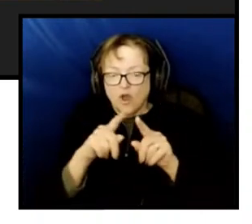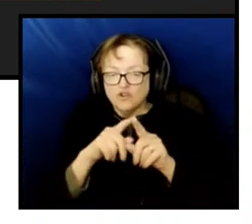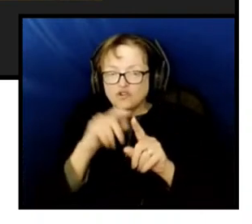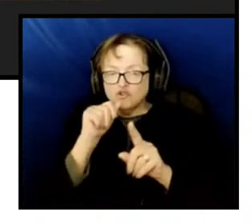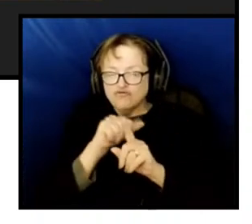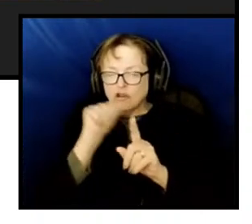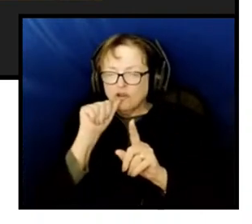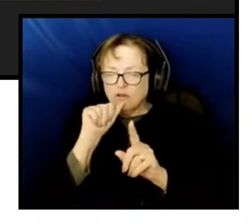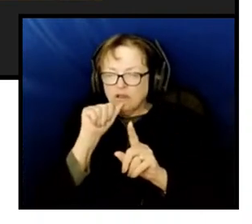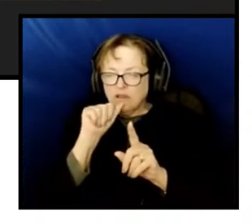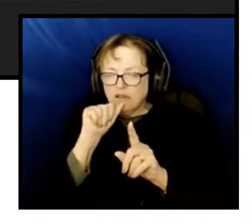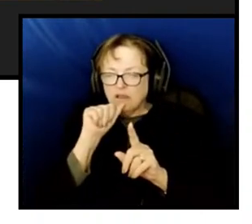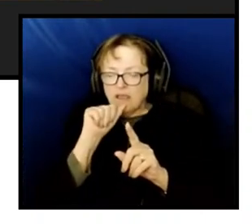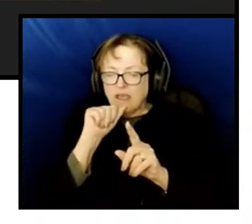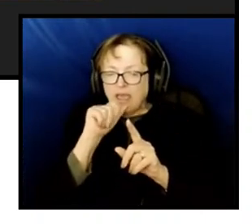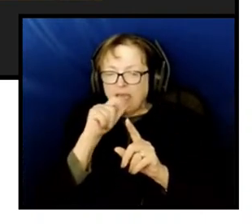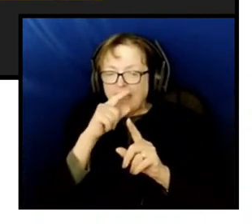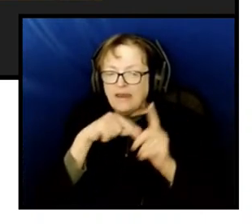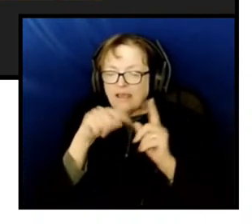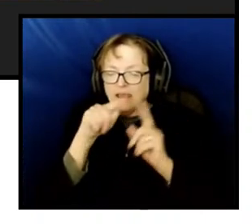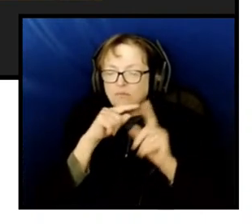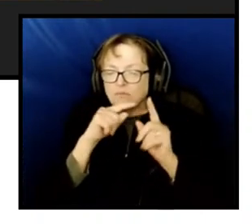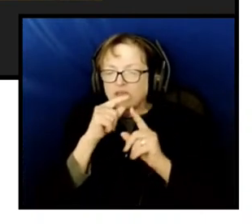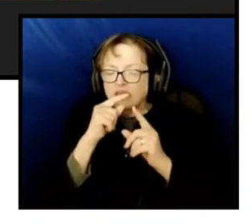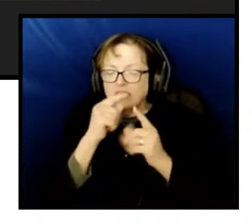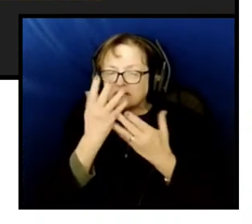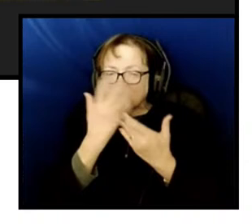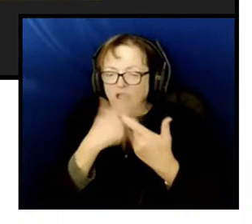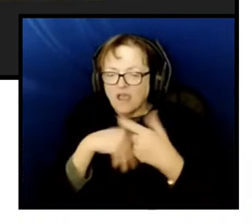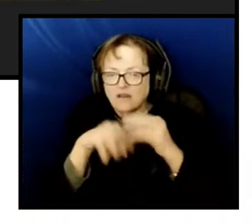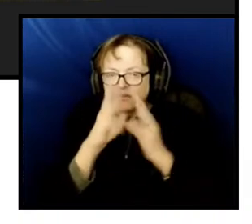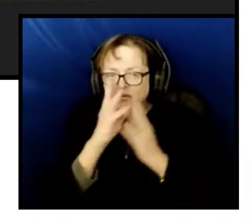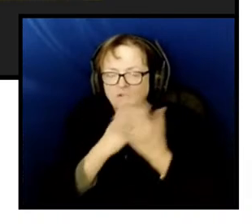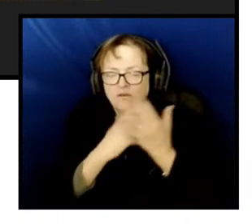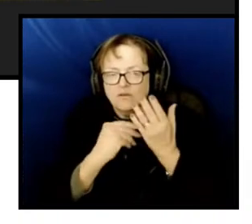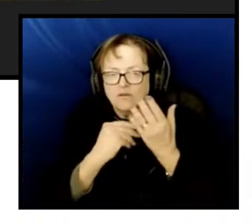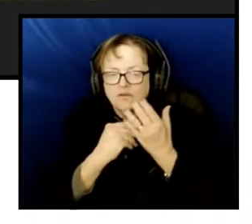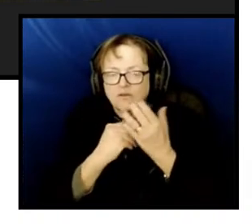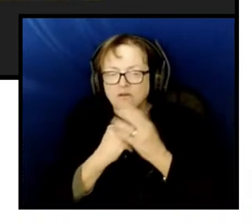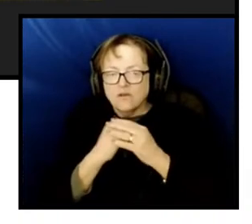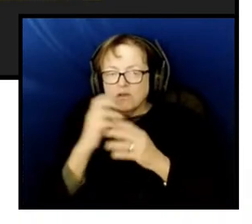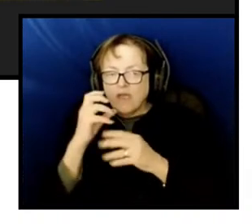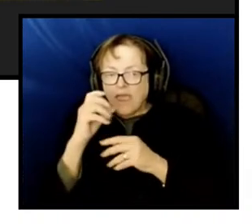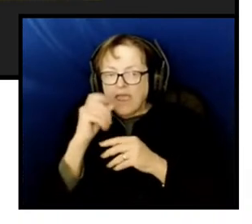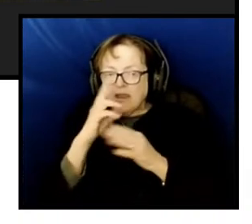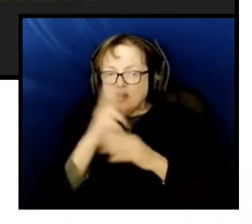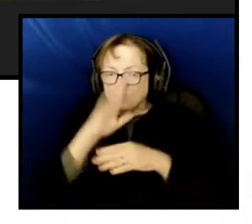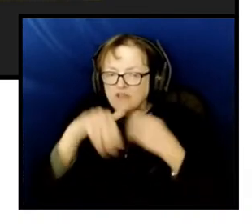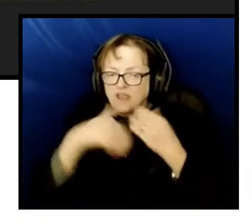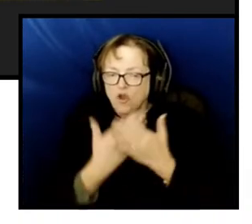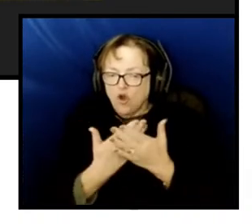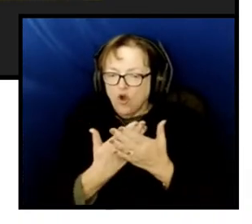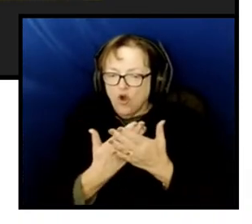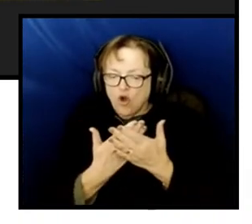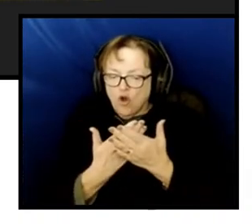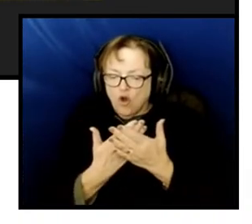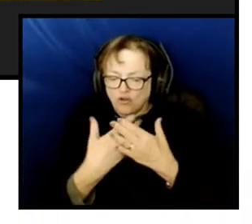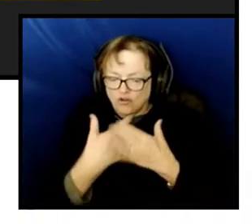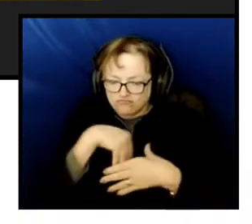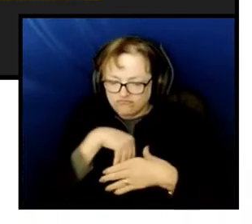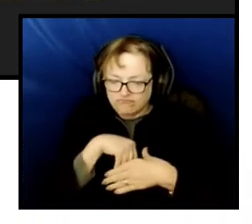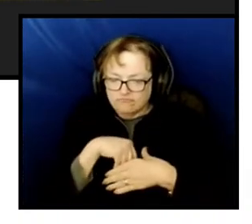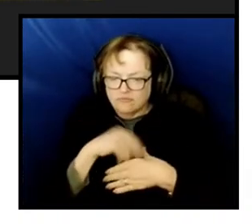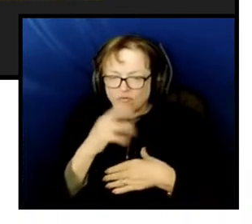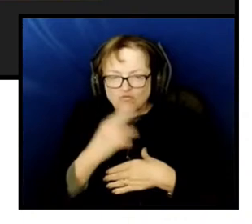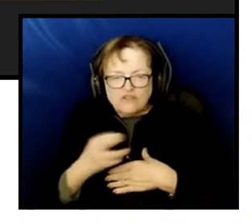and how you can be around sleight of hand. The Magician is about using all your ample resources and all the things that you're